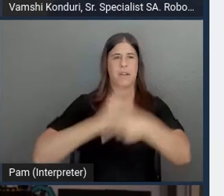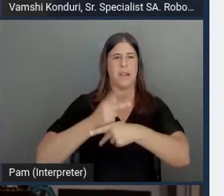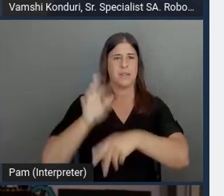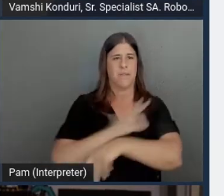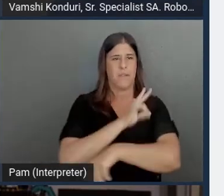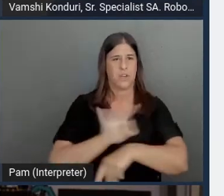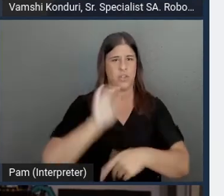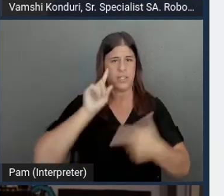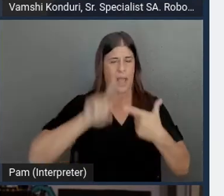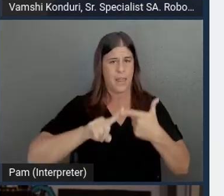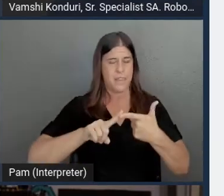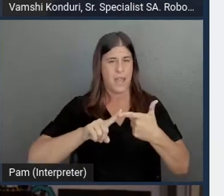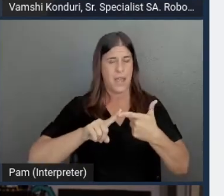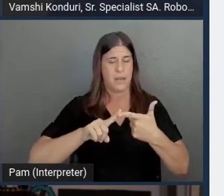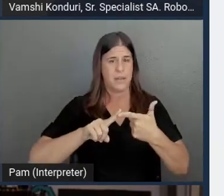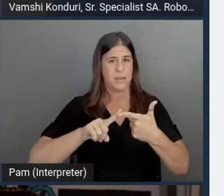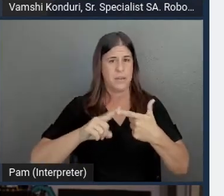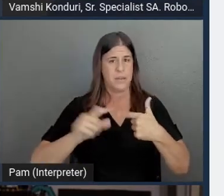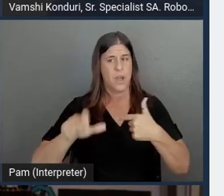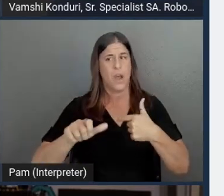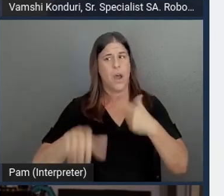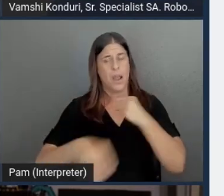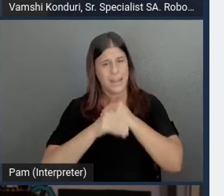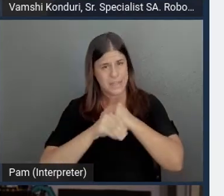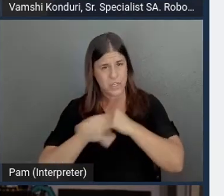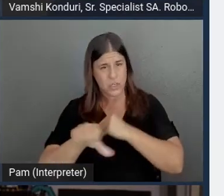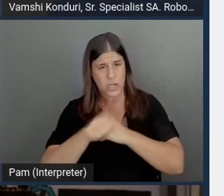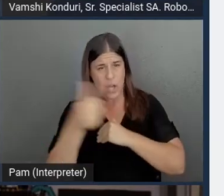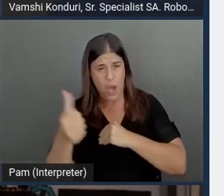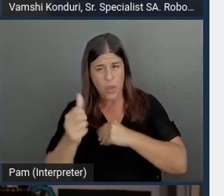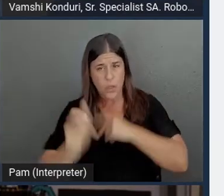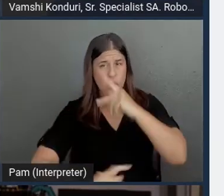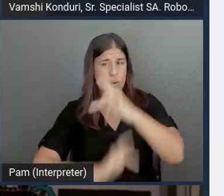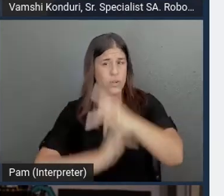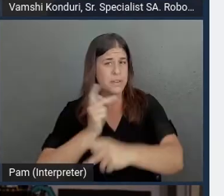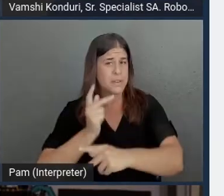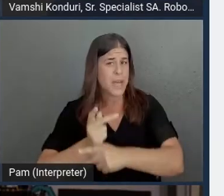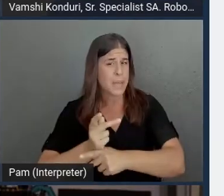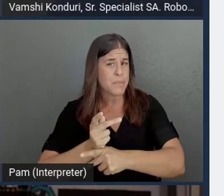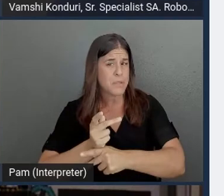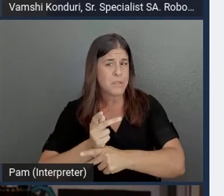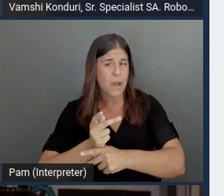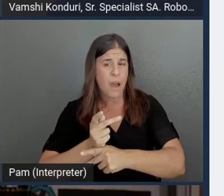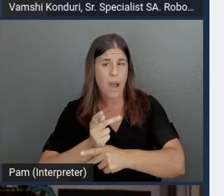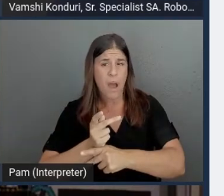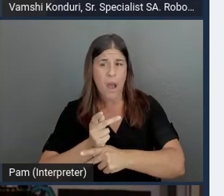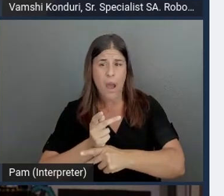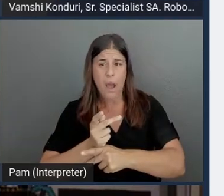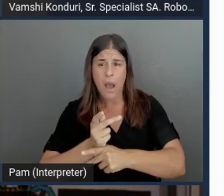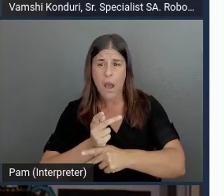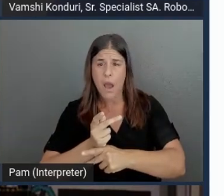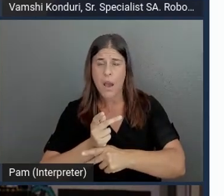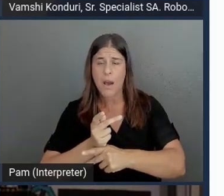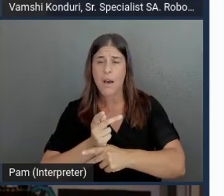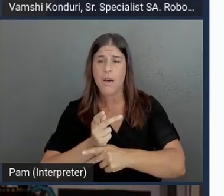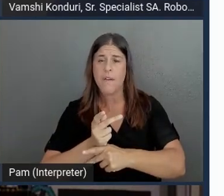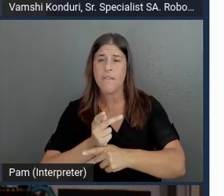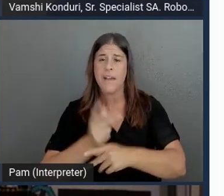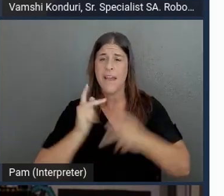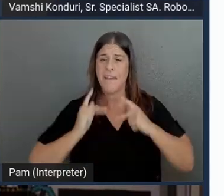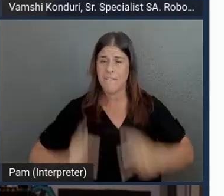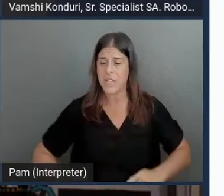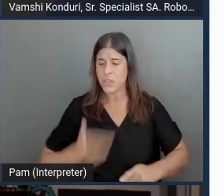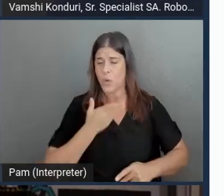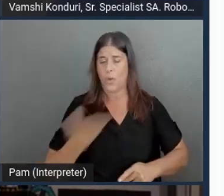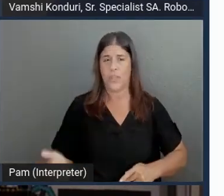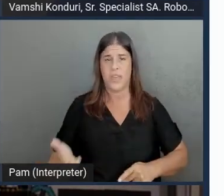then in addition, other types of physical features within the room can be toggled